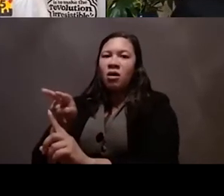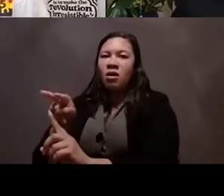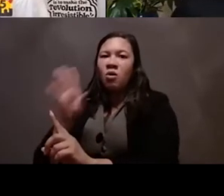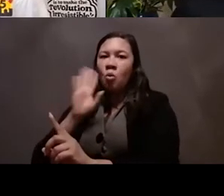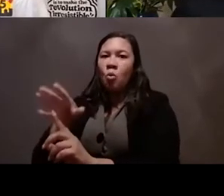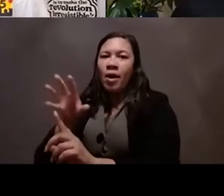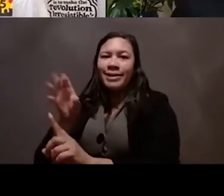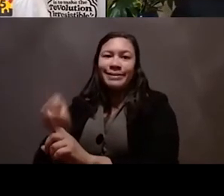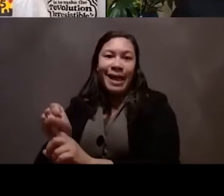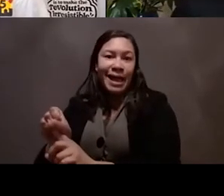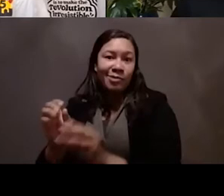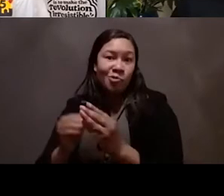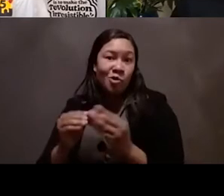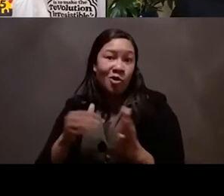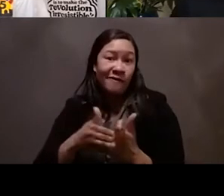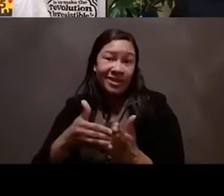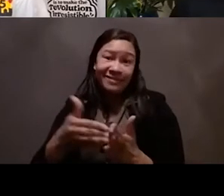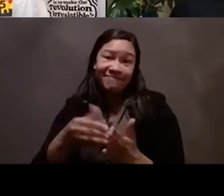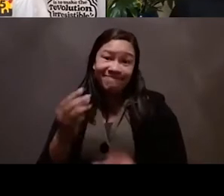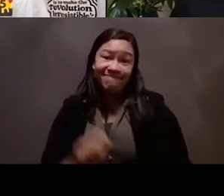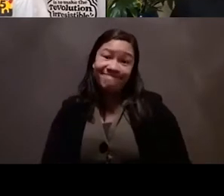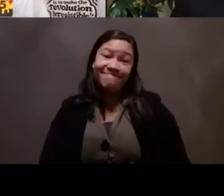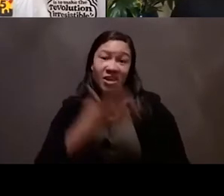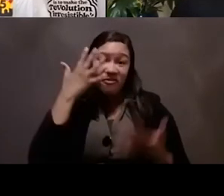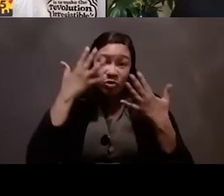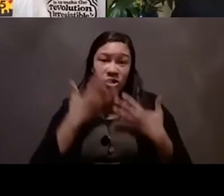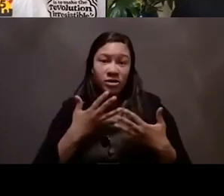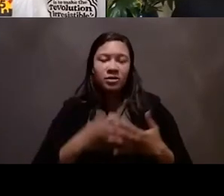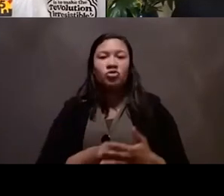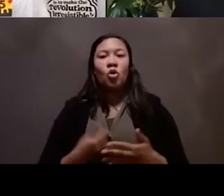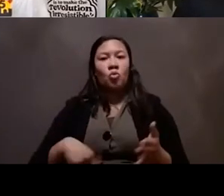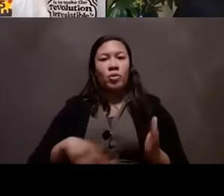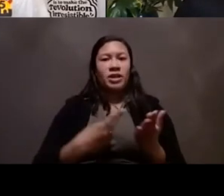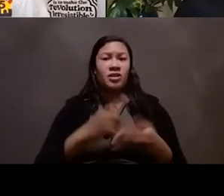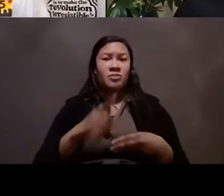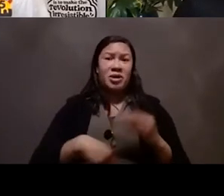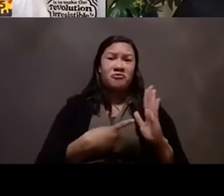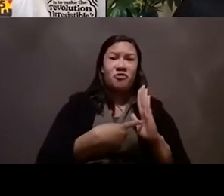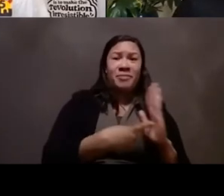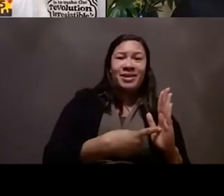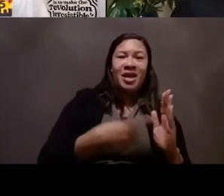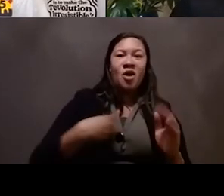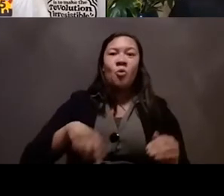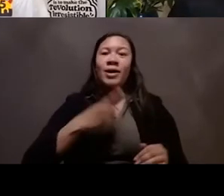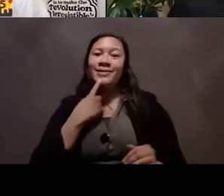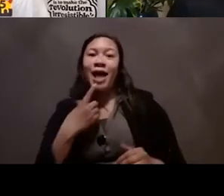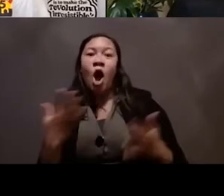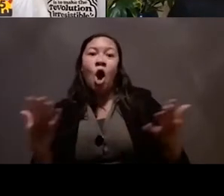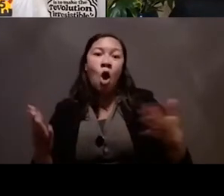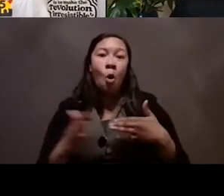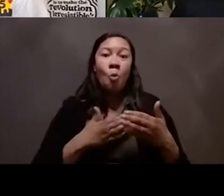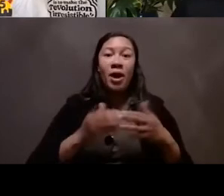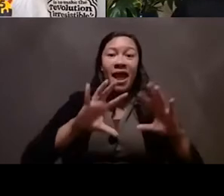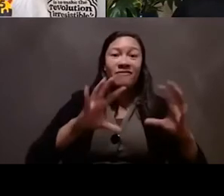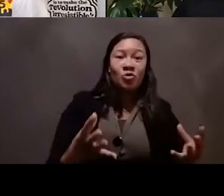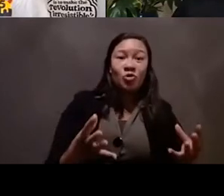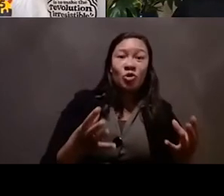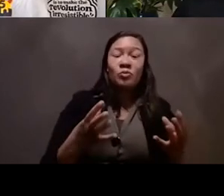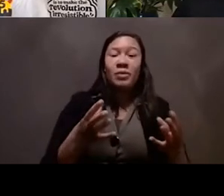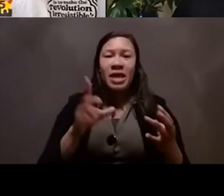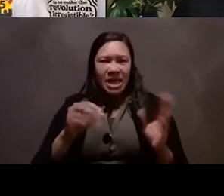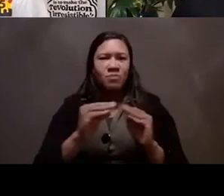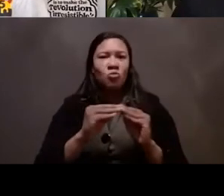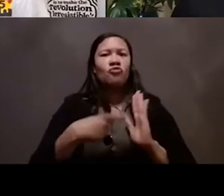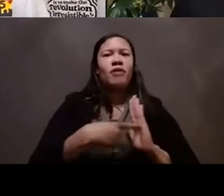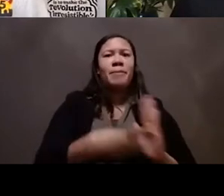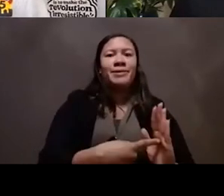these conversations around representation. You know, we say all day long, honey, whatever group we can think of, we need more